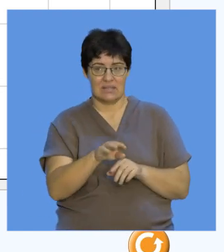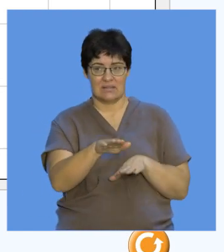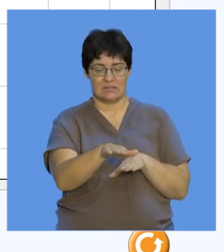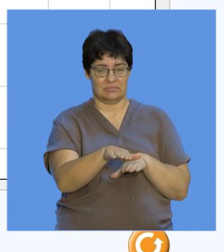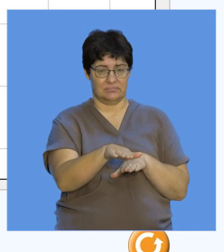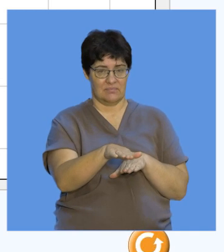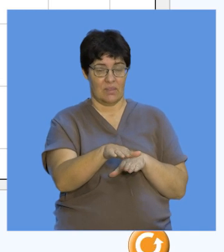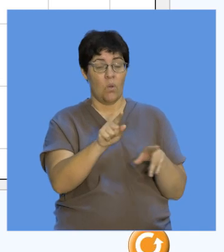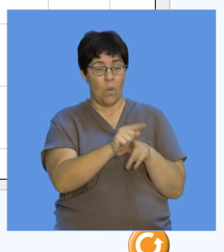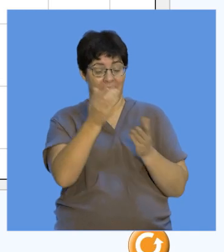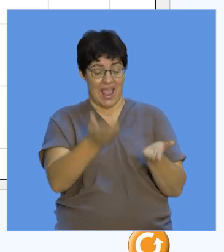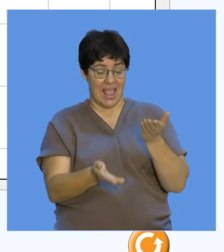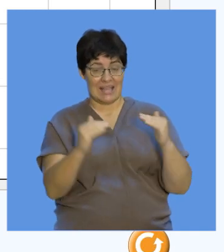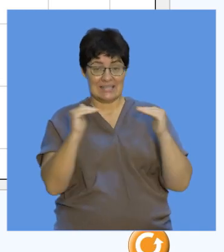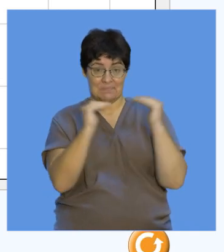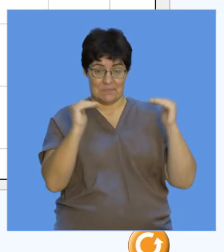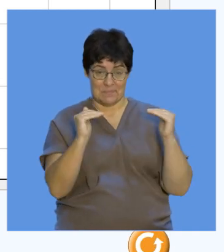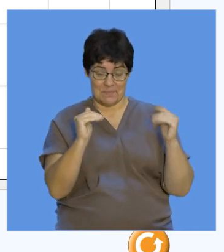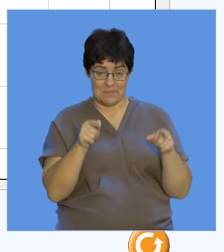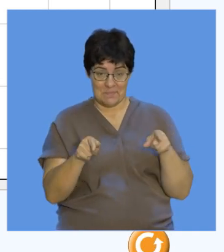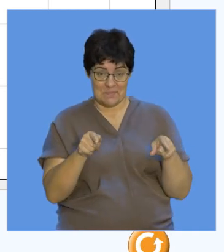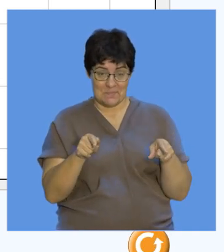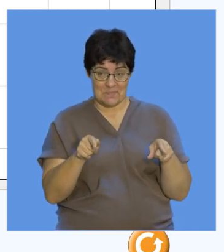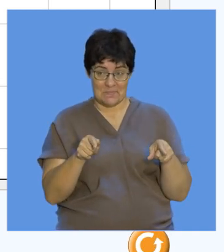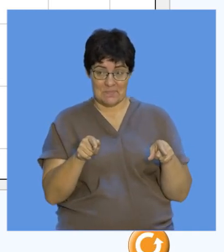the masses are equal,